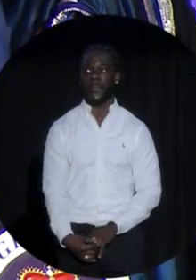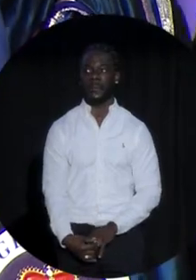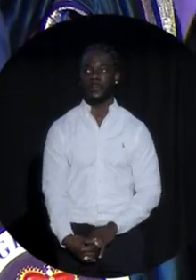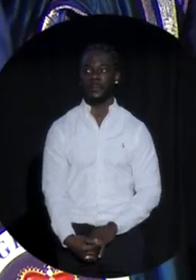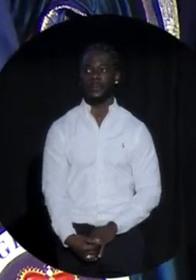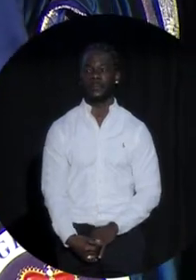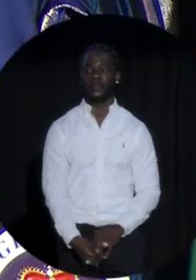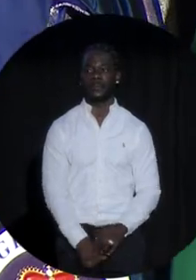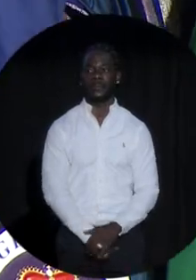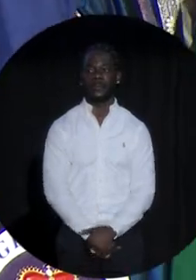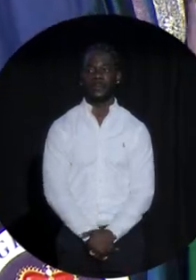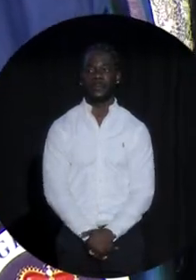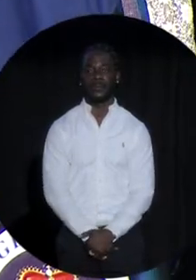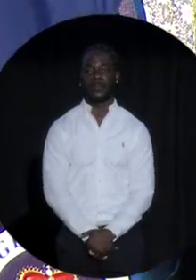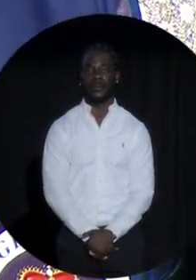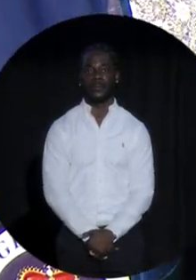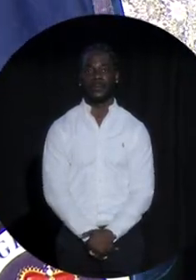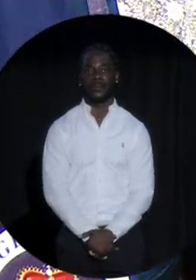Sorry.